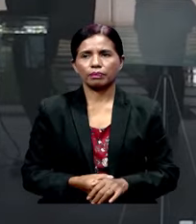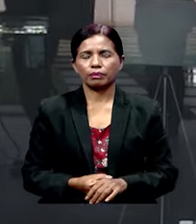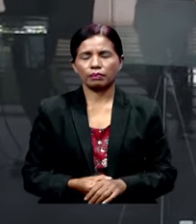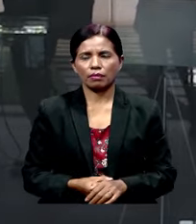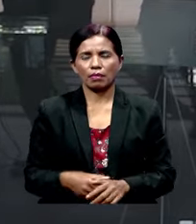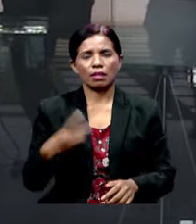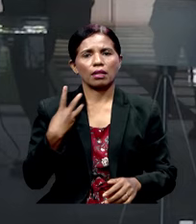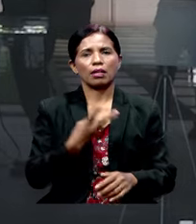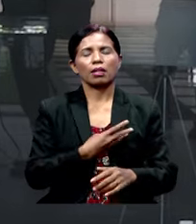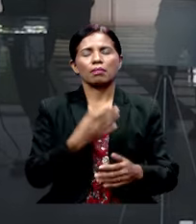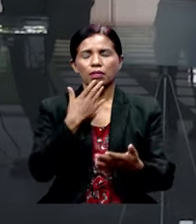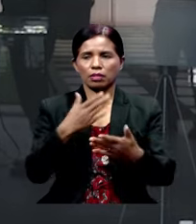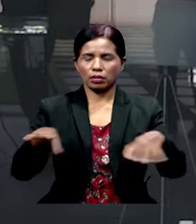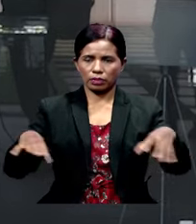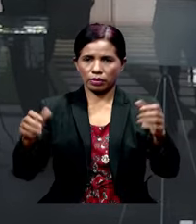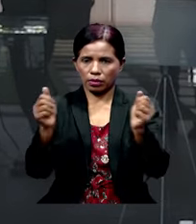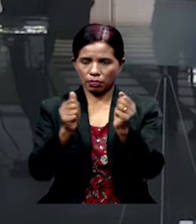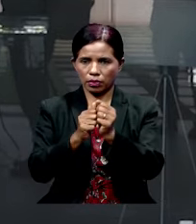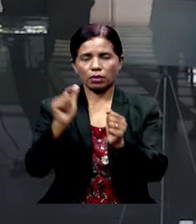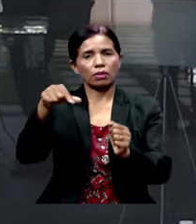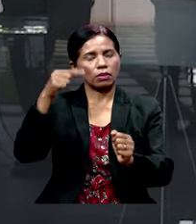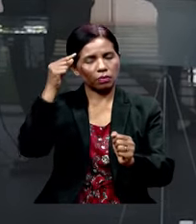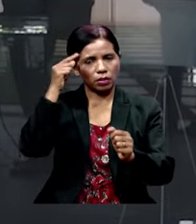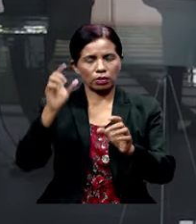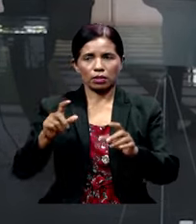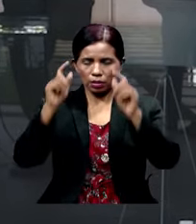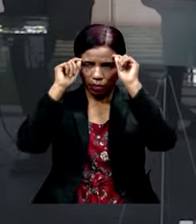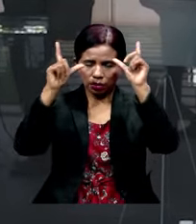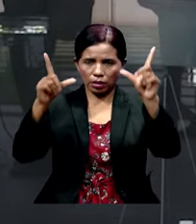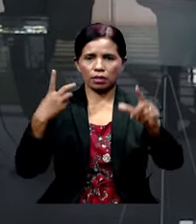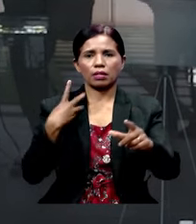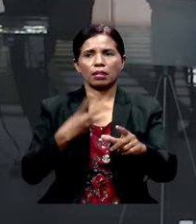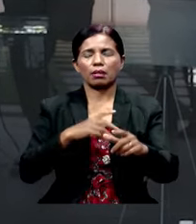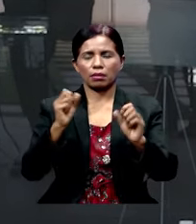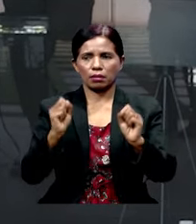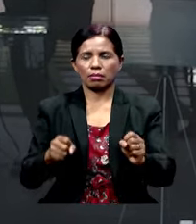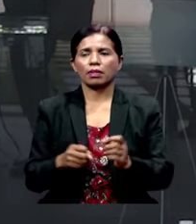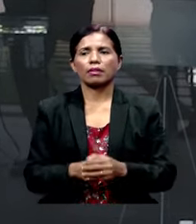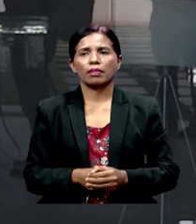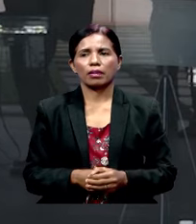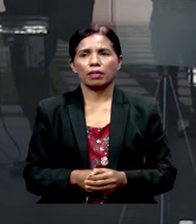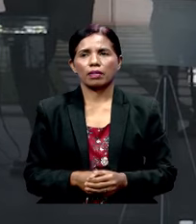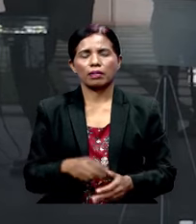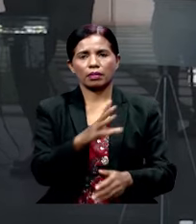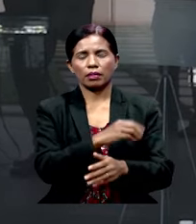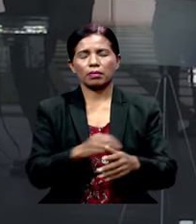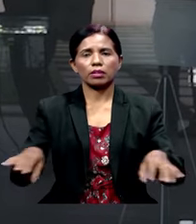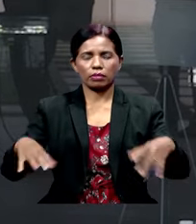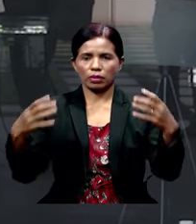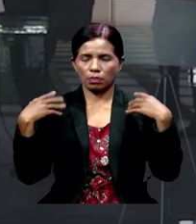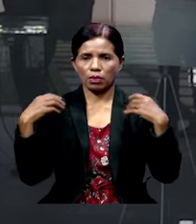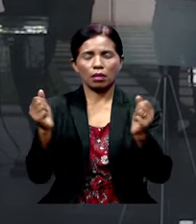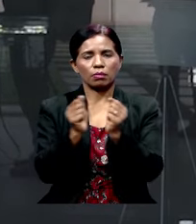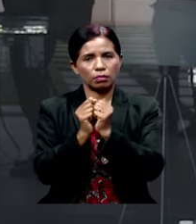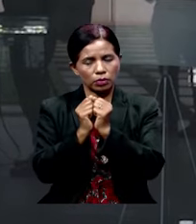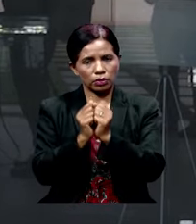are thrilled to be working with the new government. We are deeply committed to forging an even stronger relationship between the